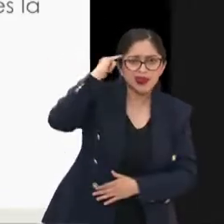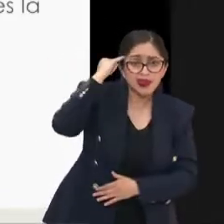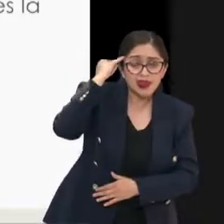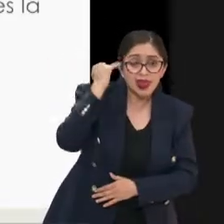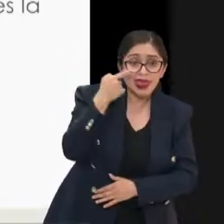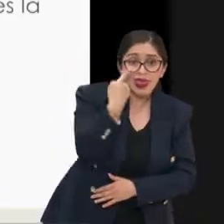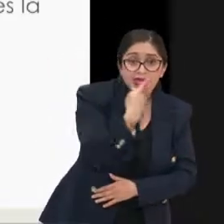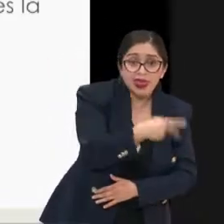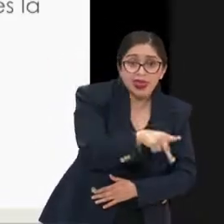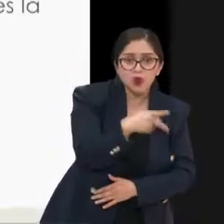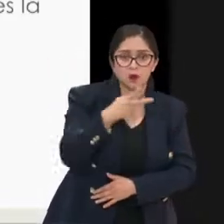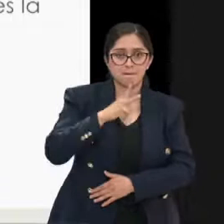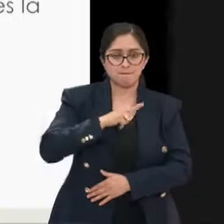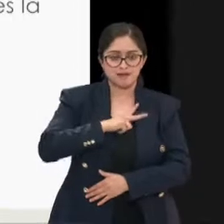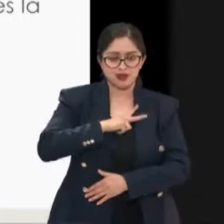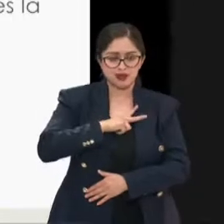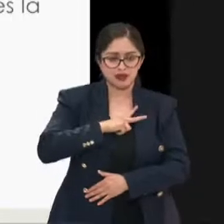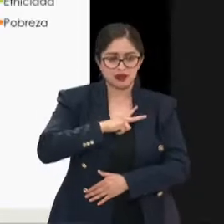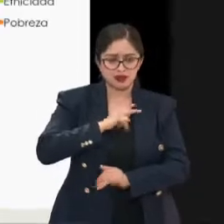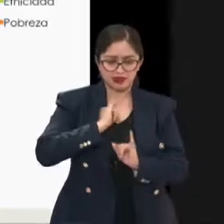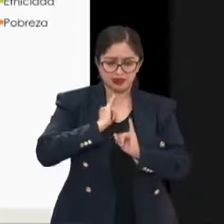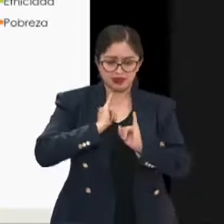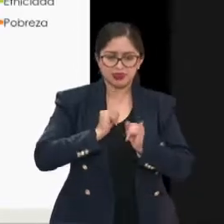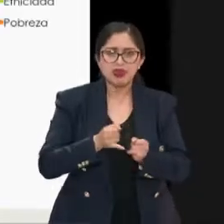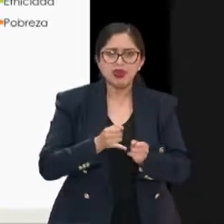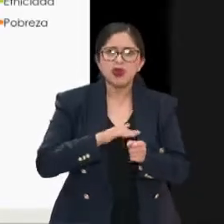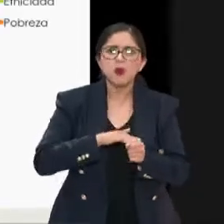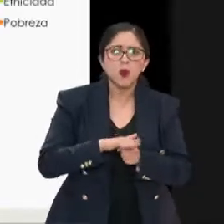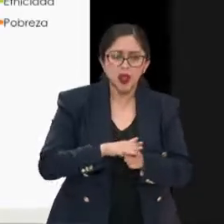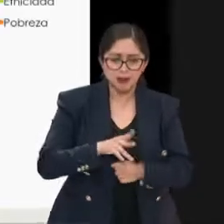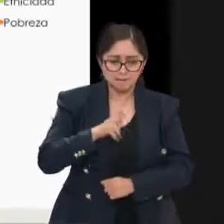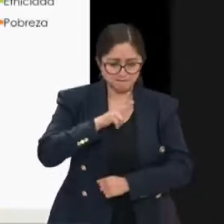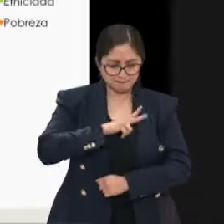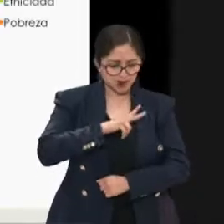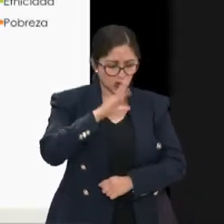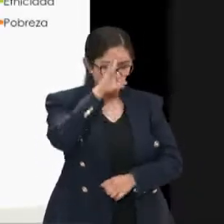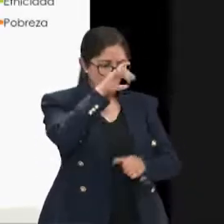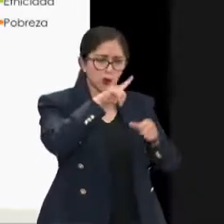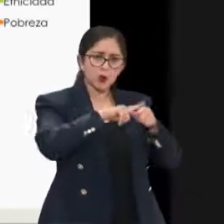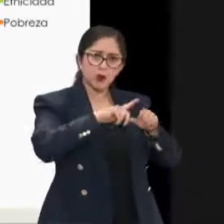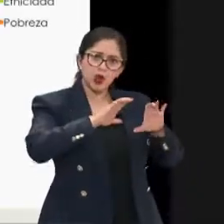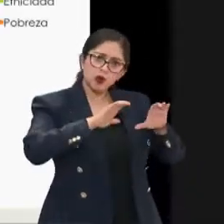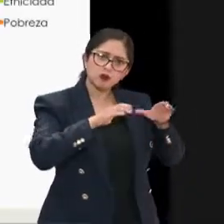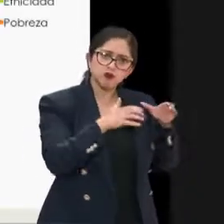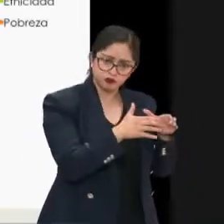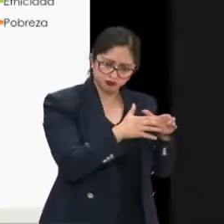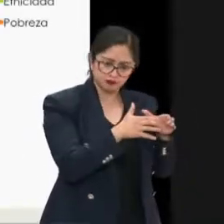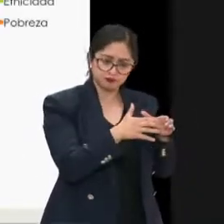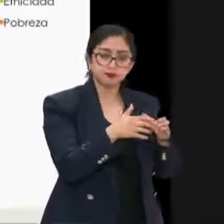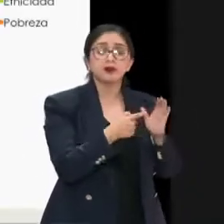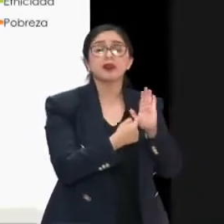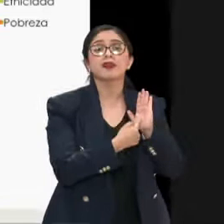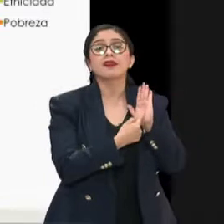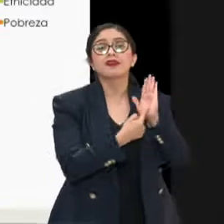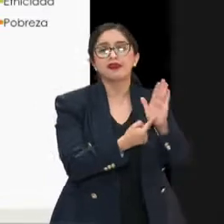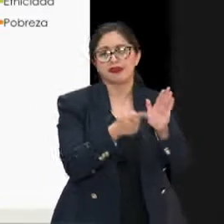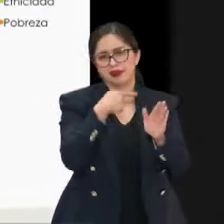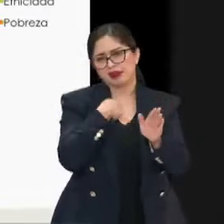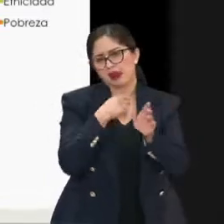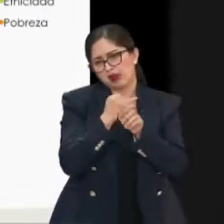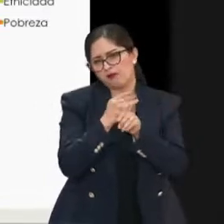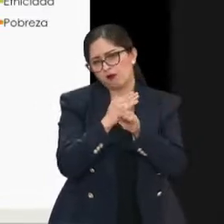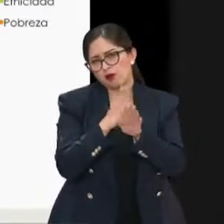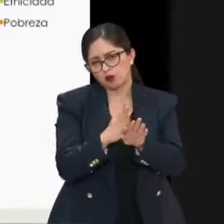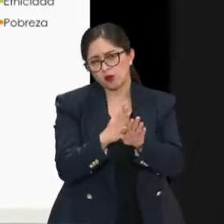the indigenous. So they are building this through the denial of this